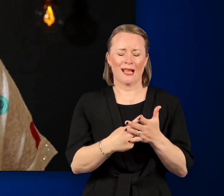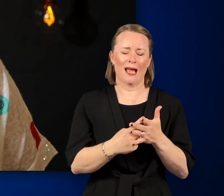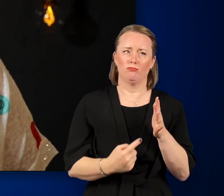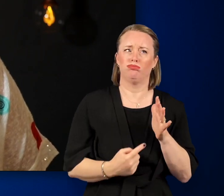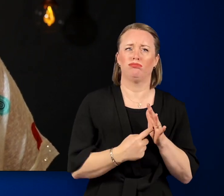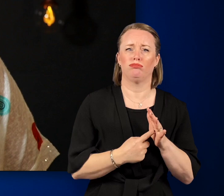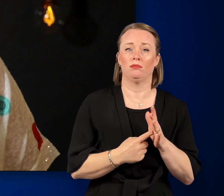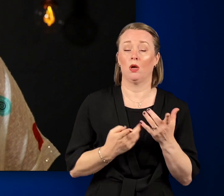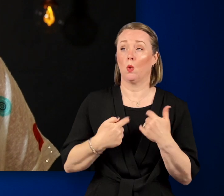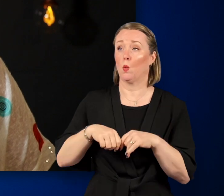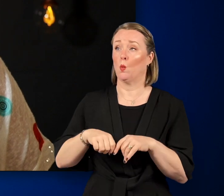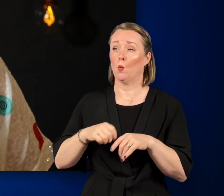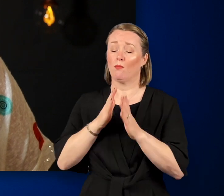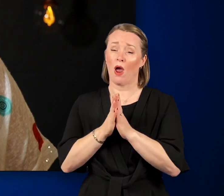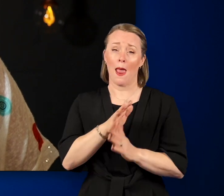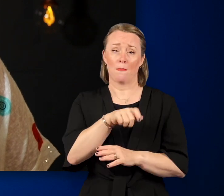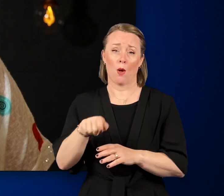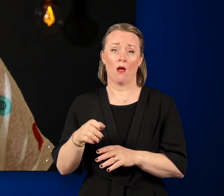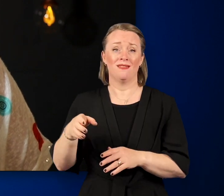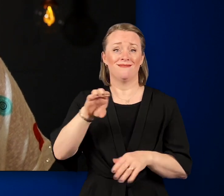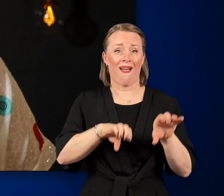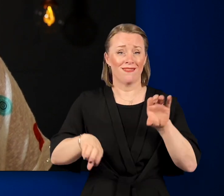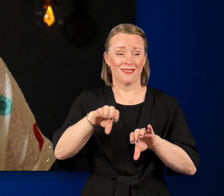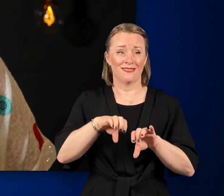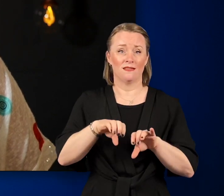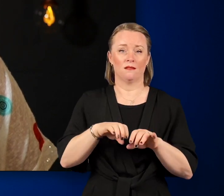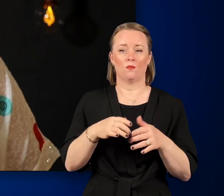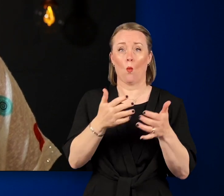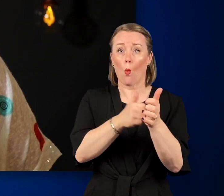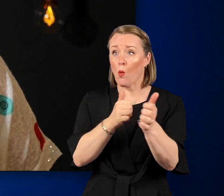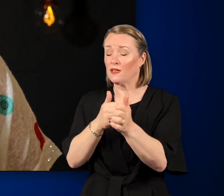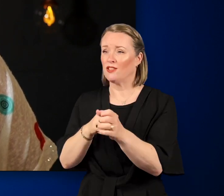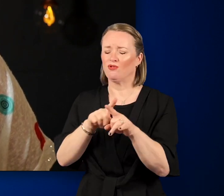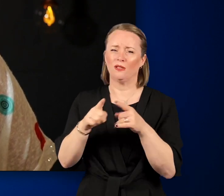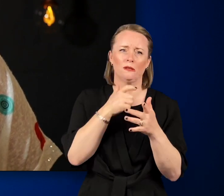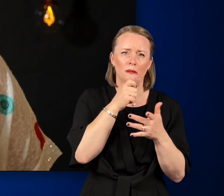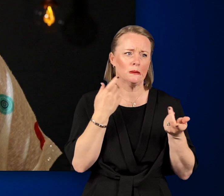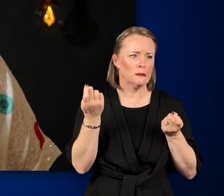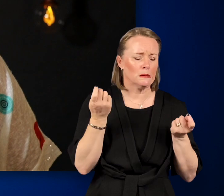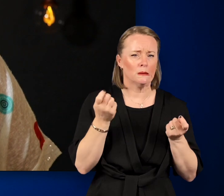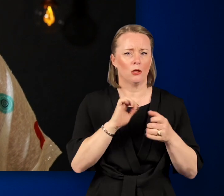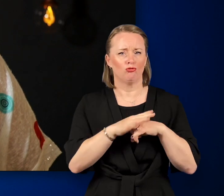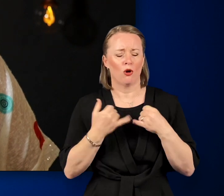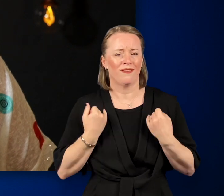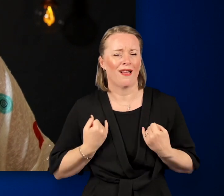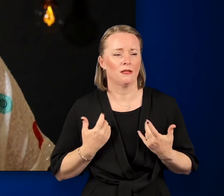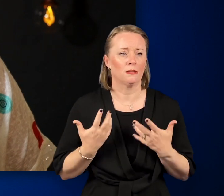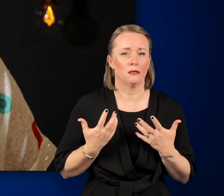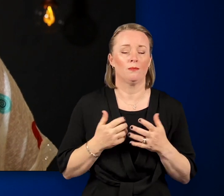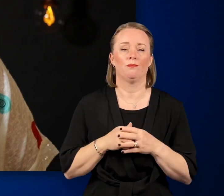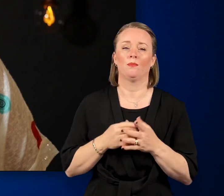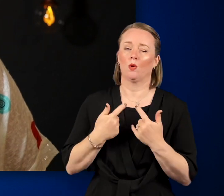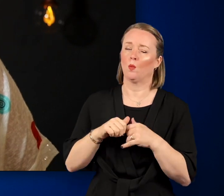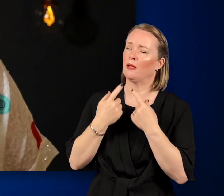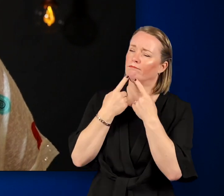We pray for organisations who are trying to deal with the COVID problem. And Lord, we say that we trust